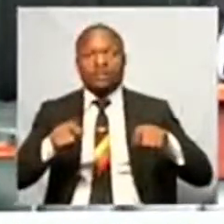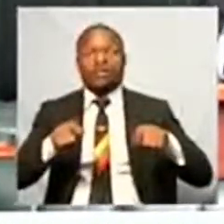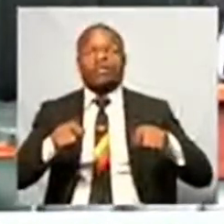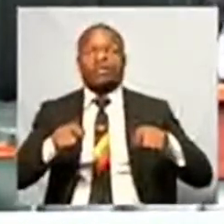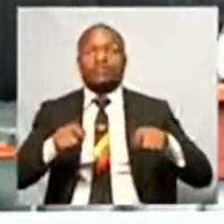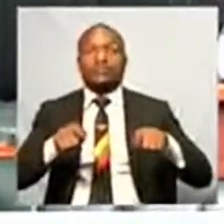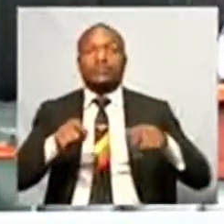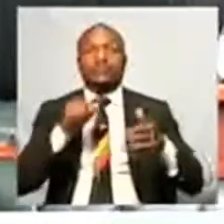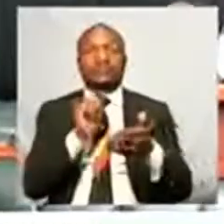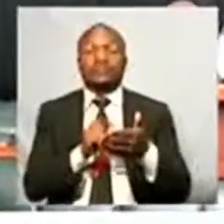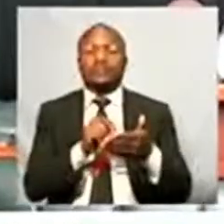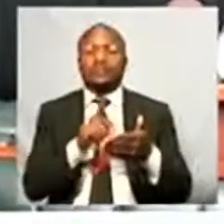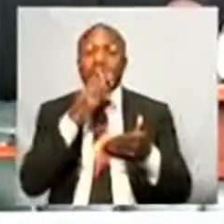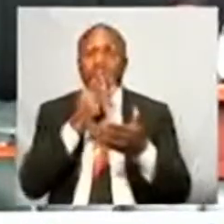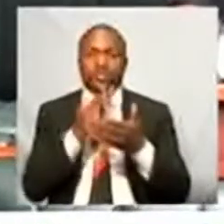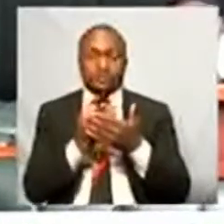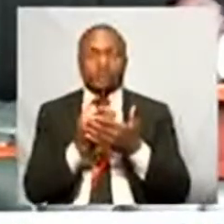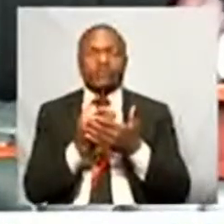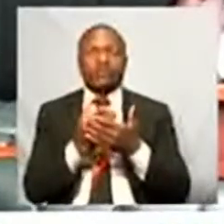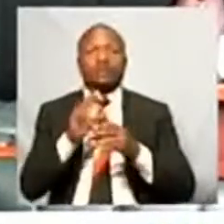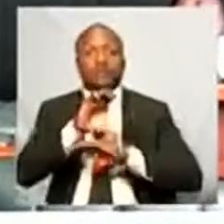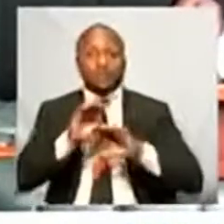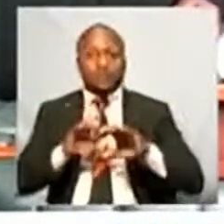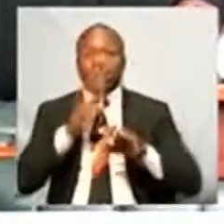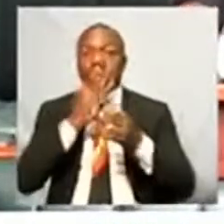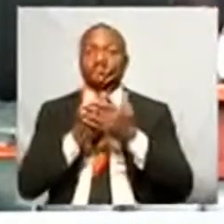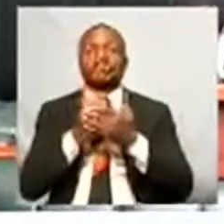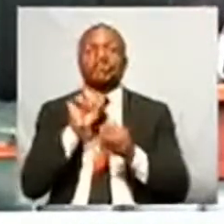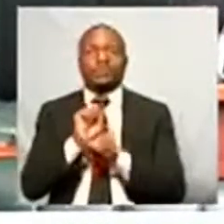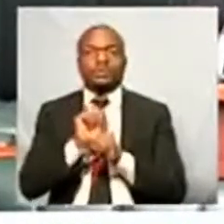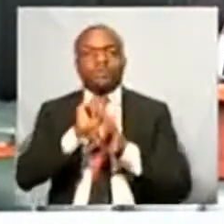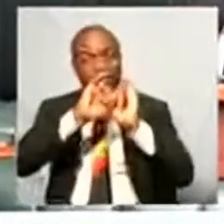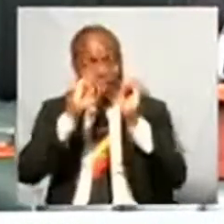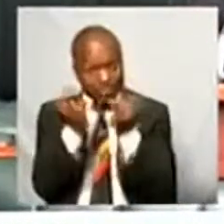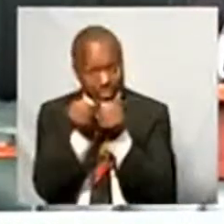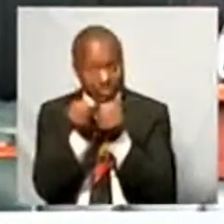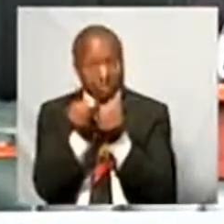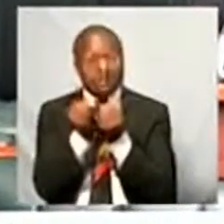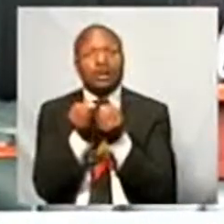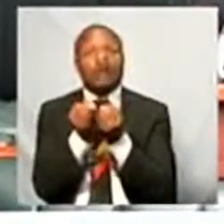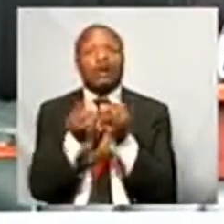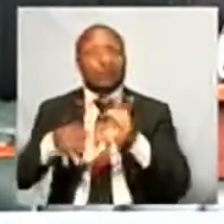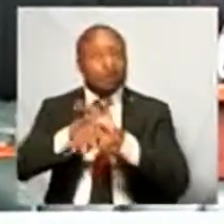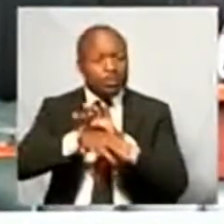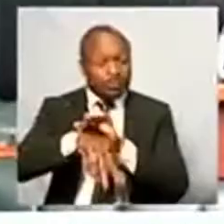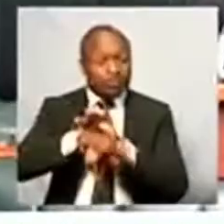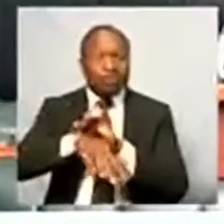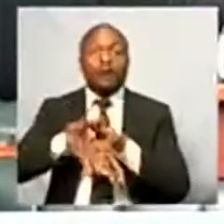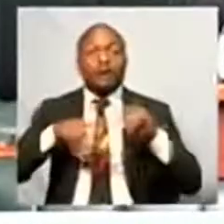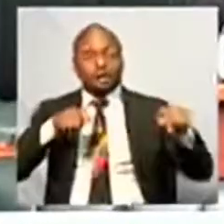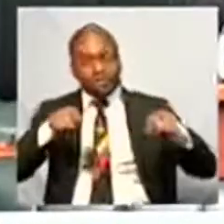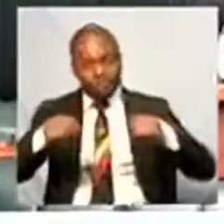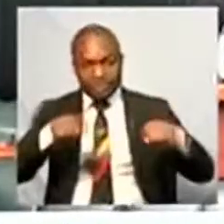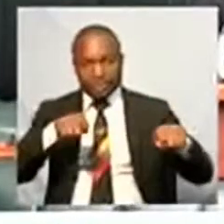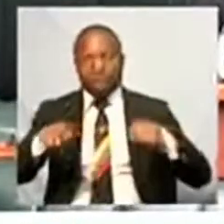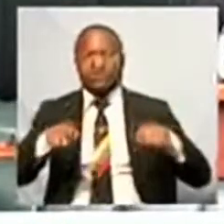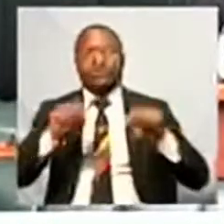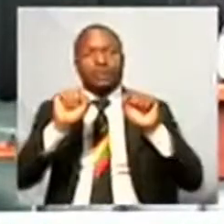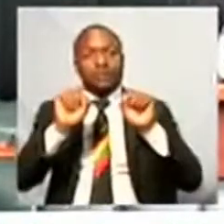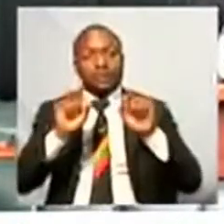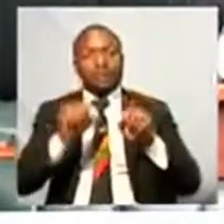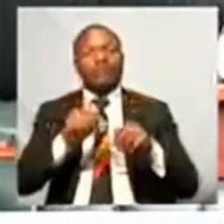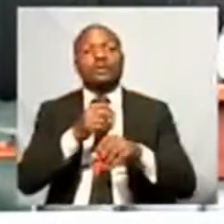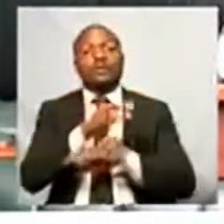of sound institutional performance. Therefore, compromised governance regrettably paves the